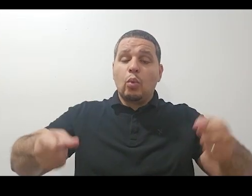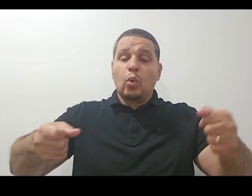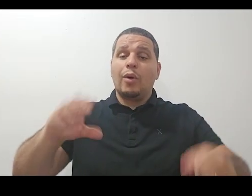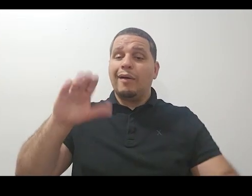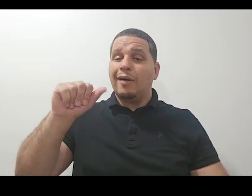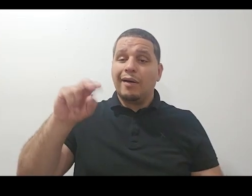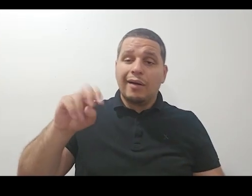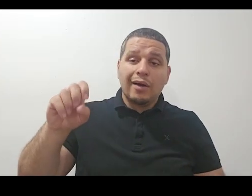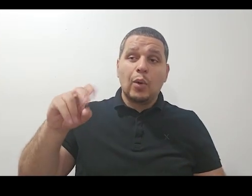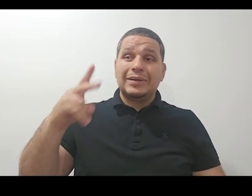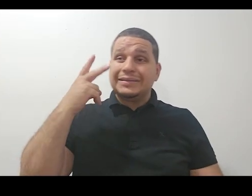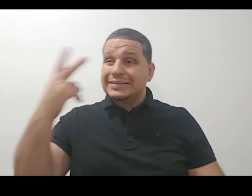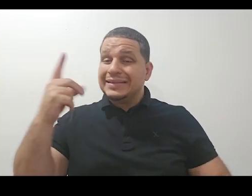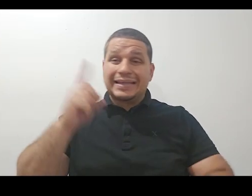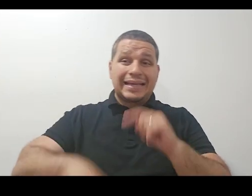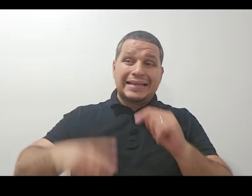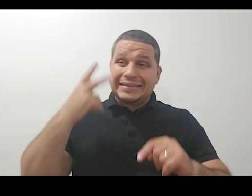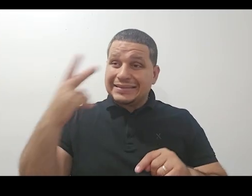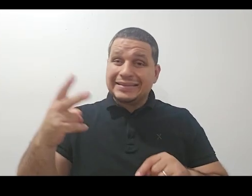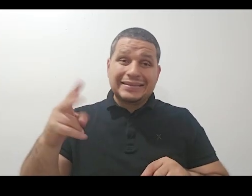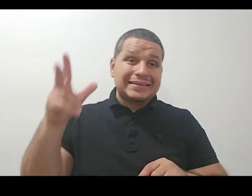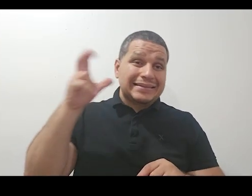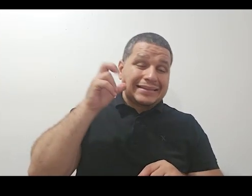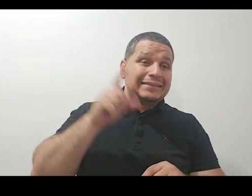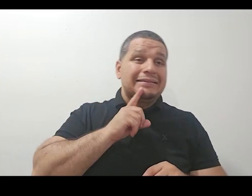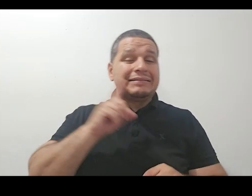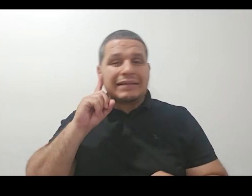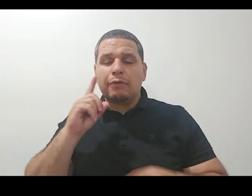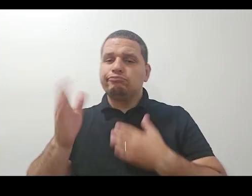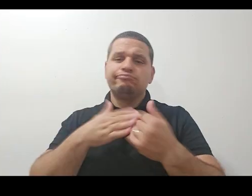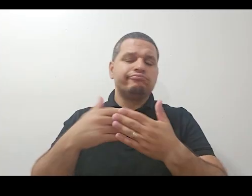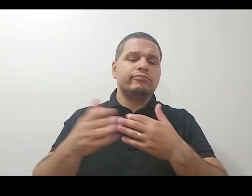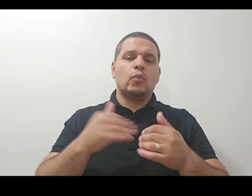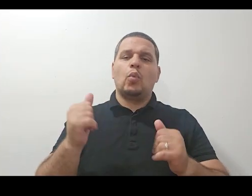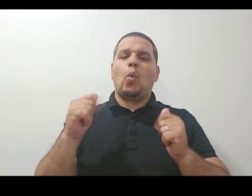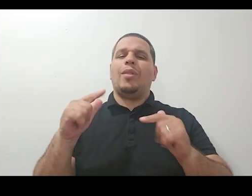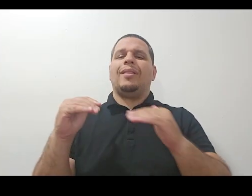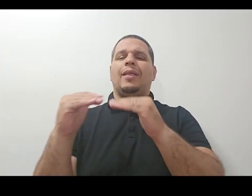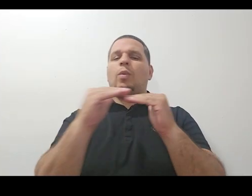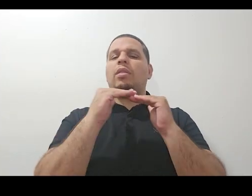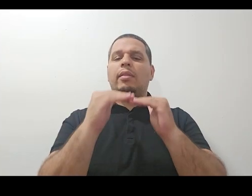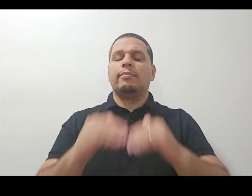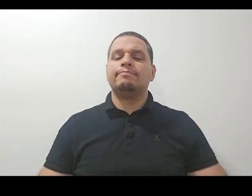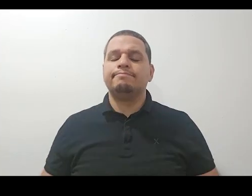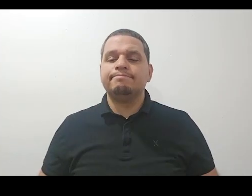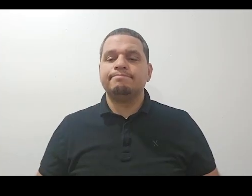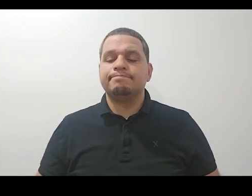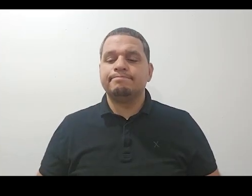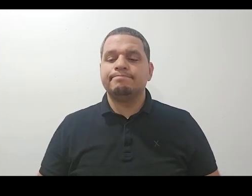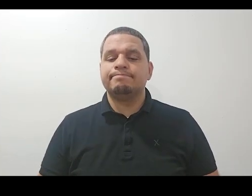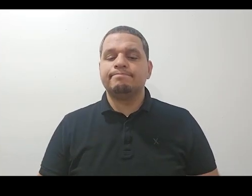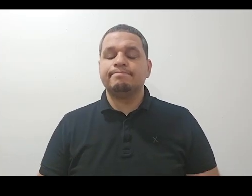a walker, a cane, whether we're able to see, not see, whether we can hear, not hear, we're all equal.